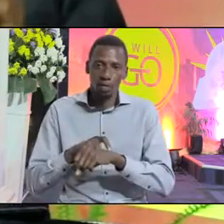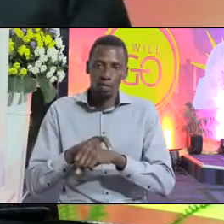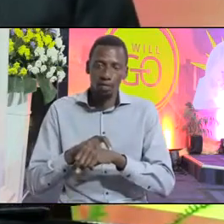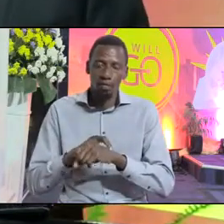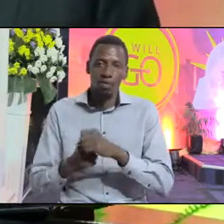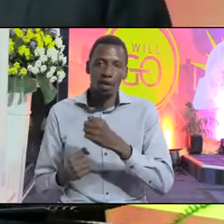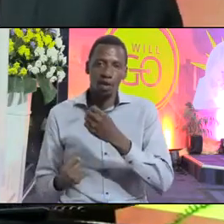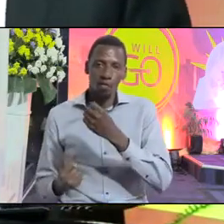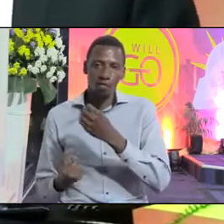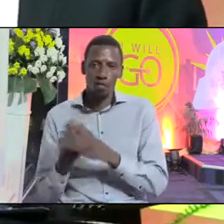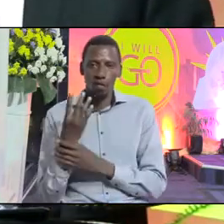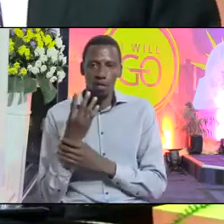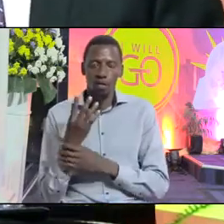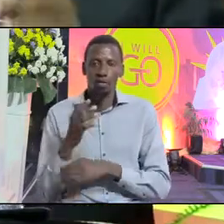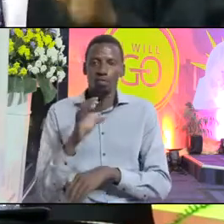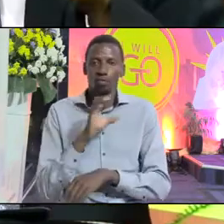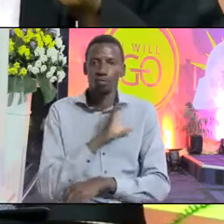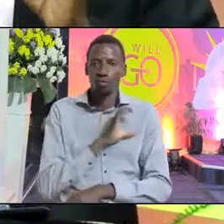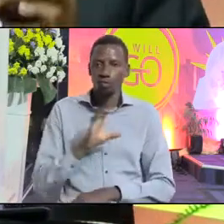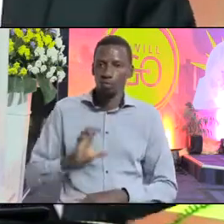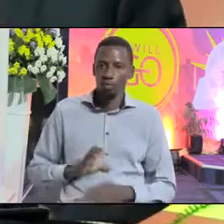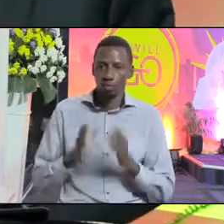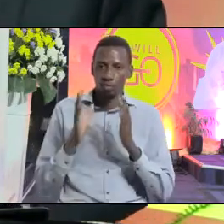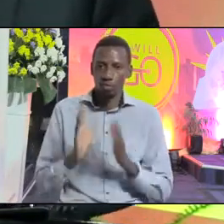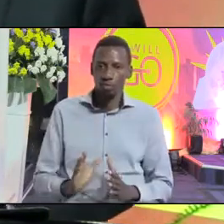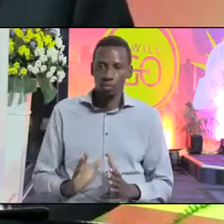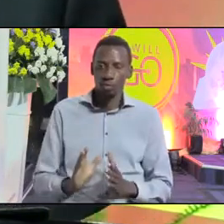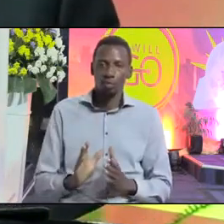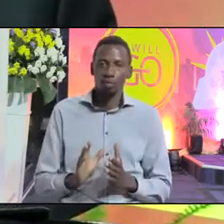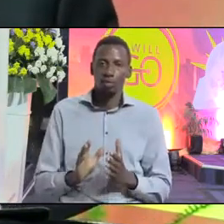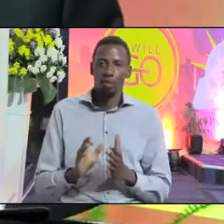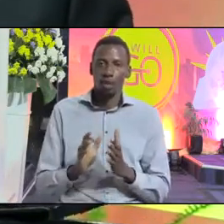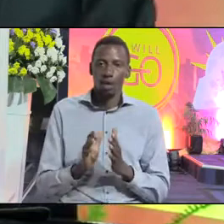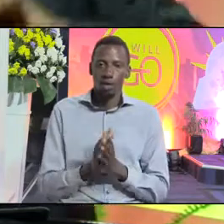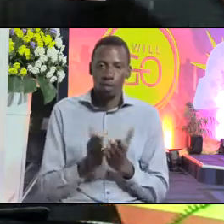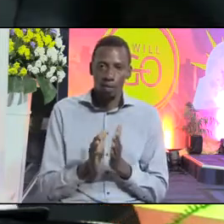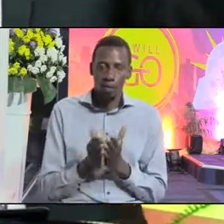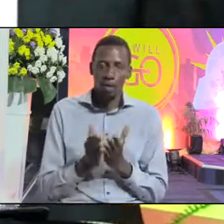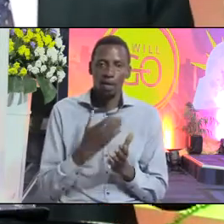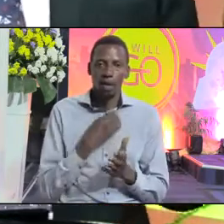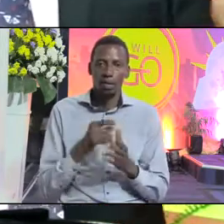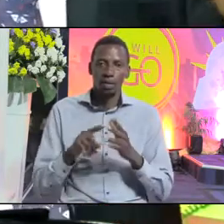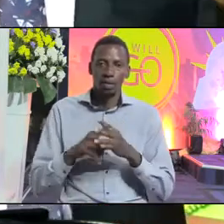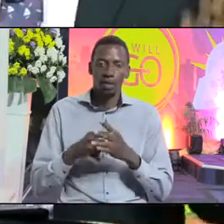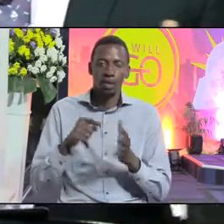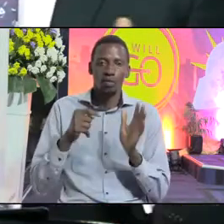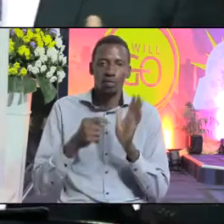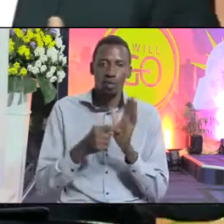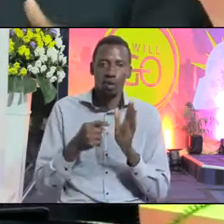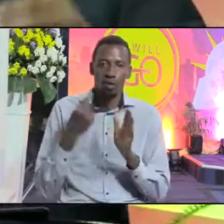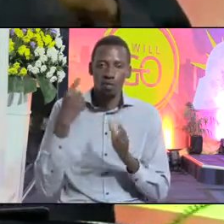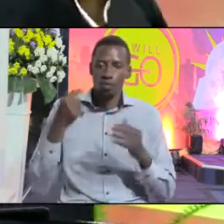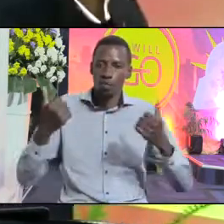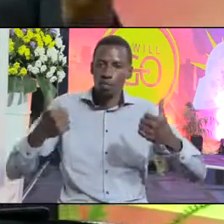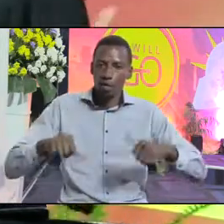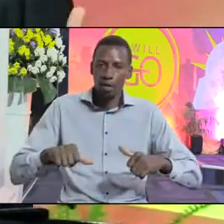Christian doctrine and the starting point for any and